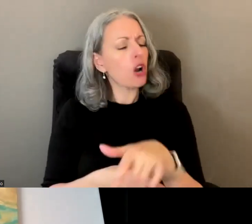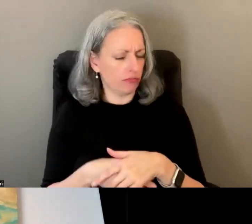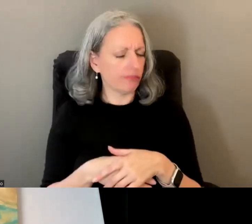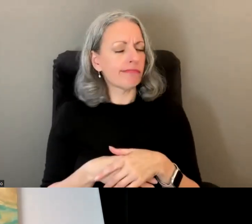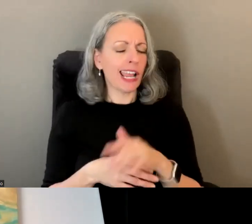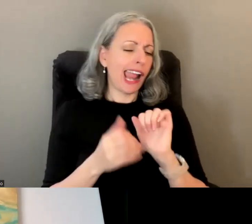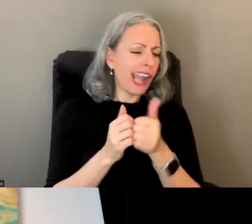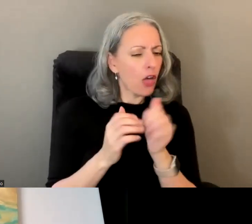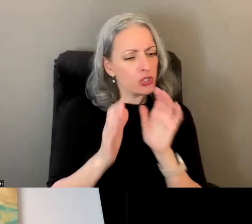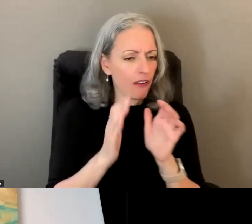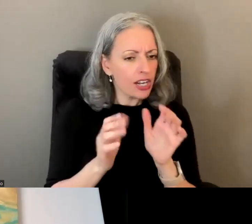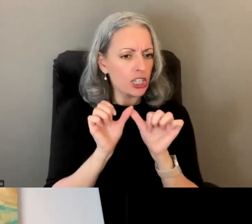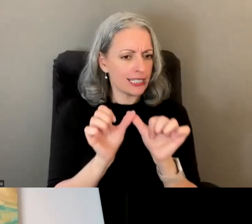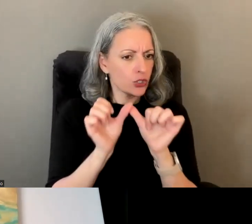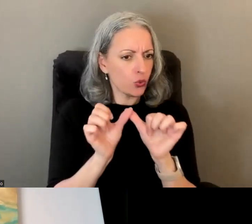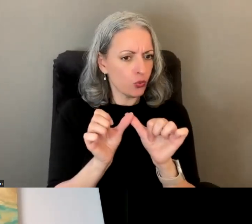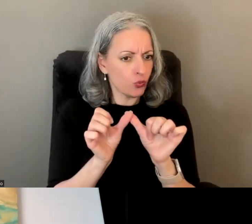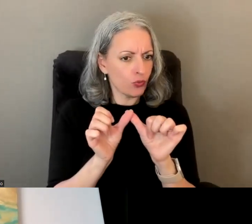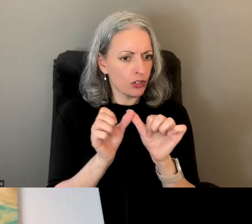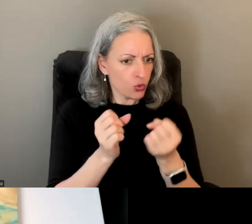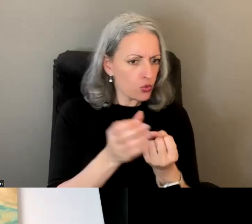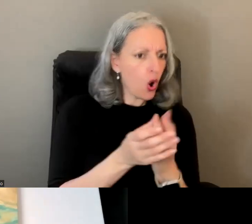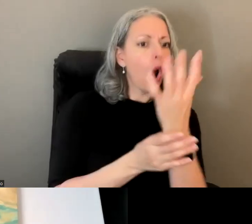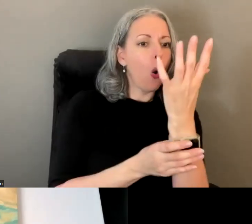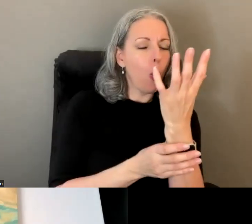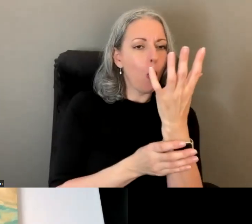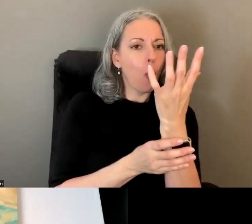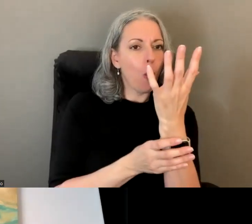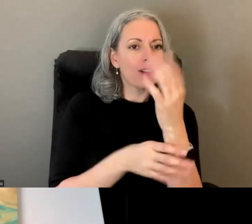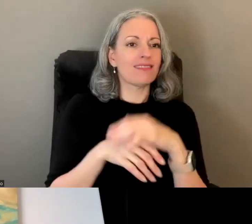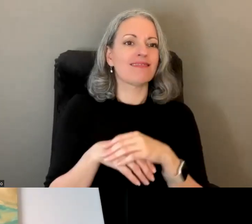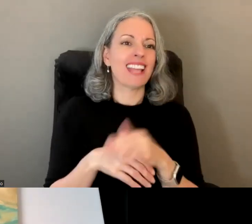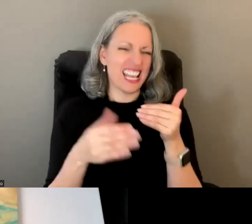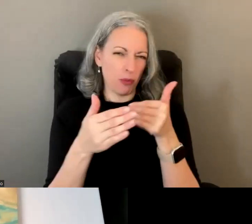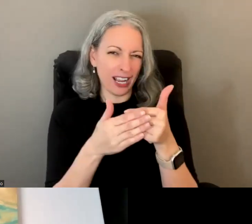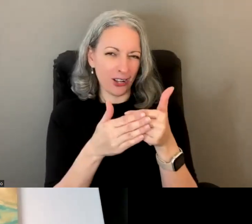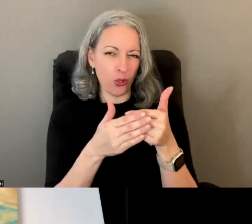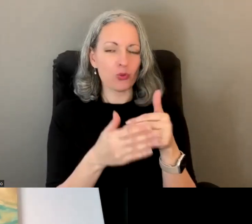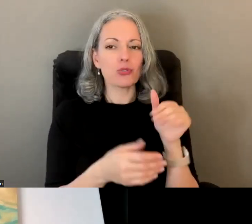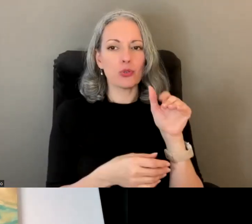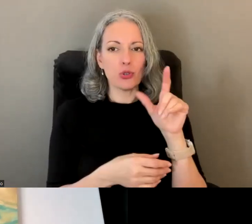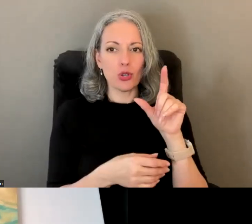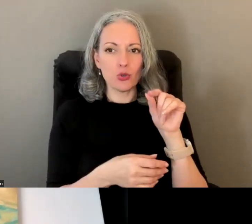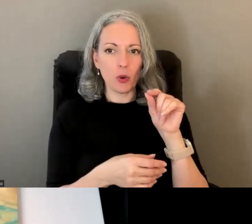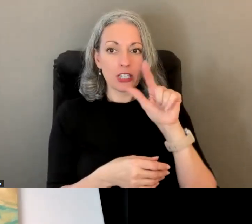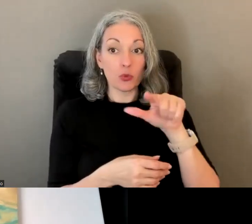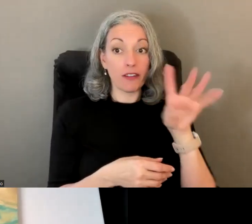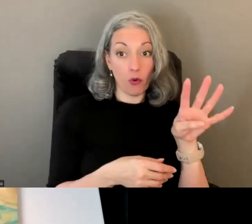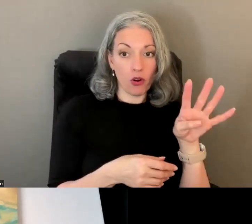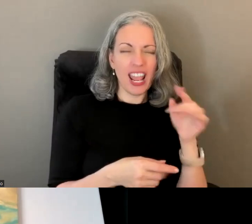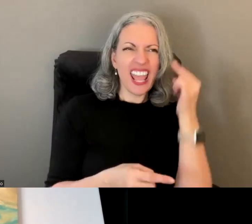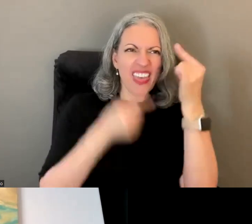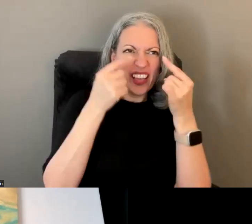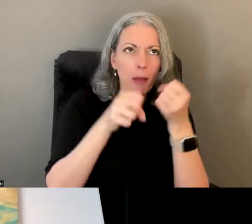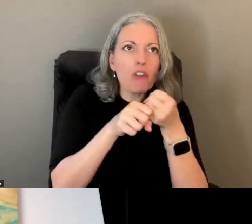those conversations continue to evolve as we close in on 2024 and think about the next fiscal year, because I think that's more of